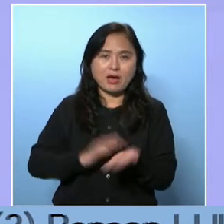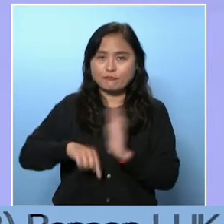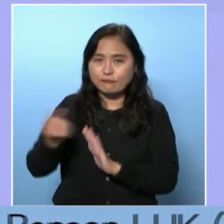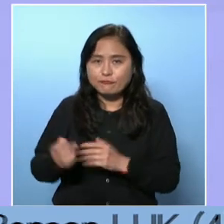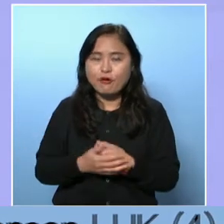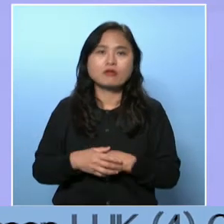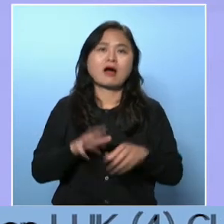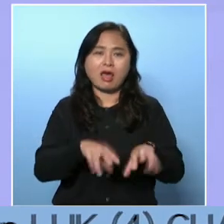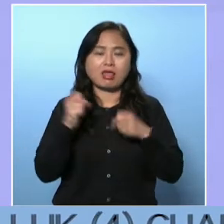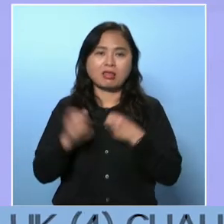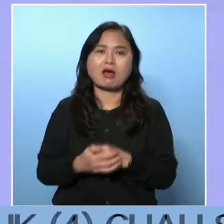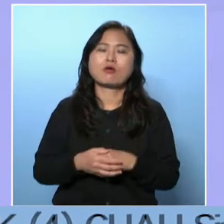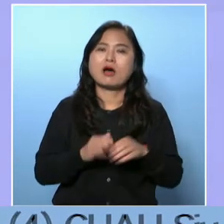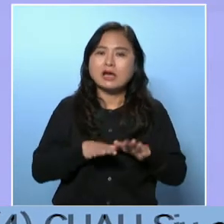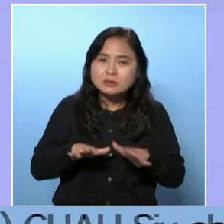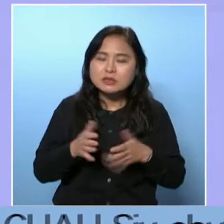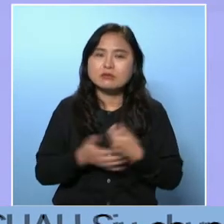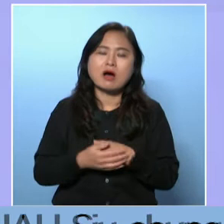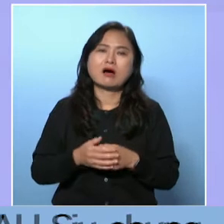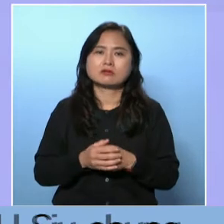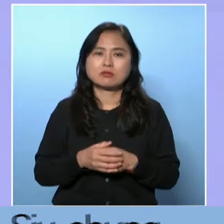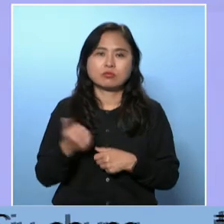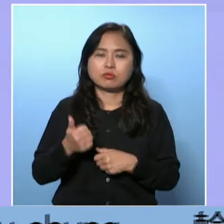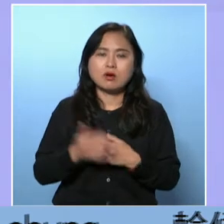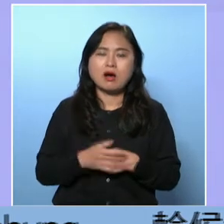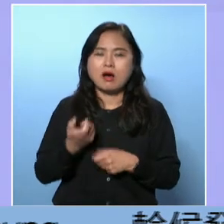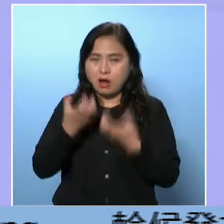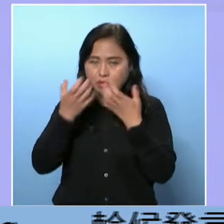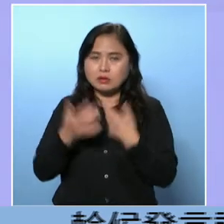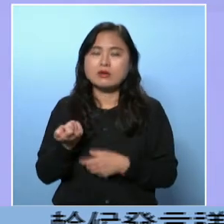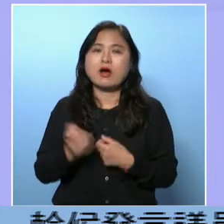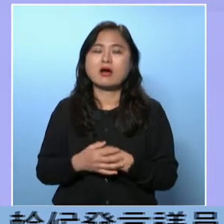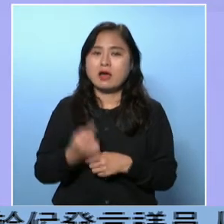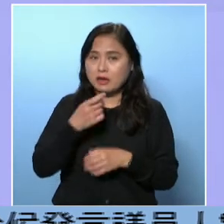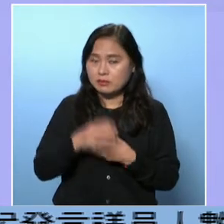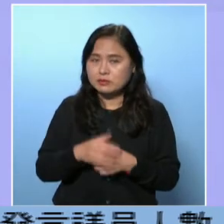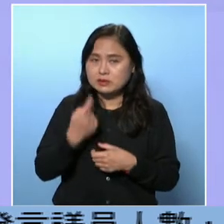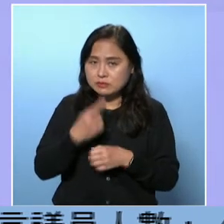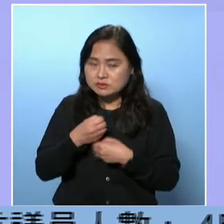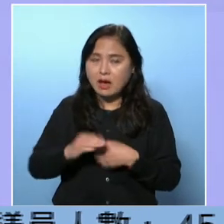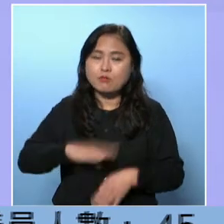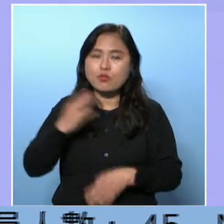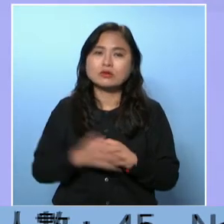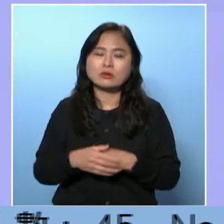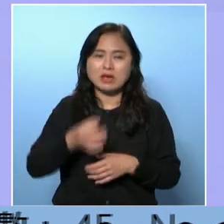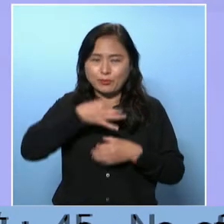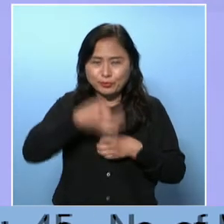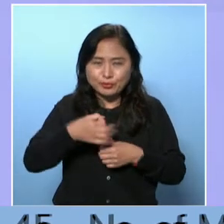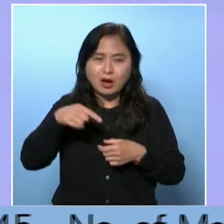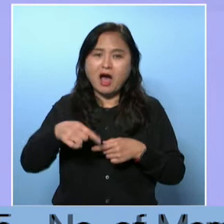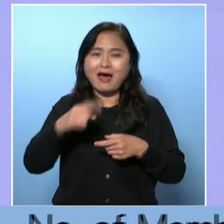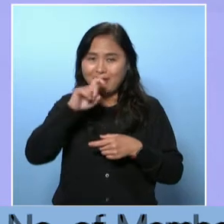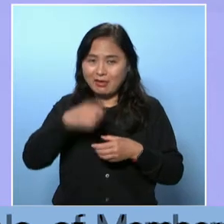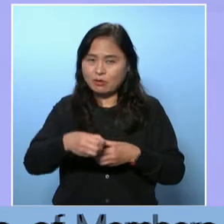they have established a good structure in fighting the pandemic. Now, recently, we